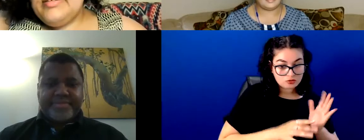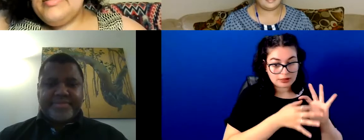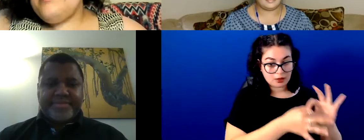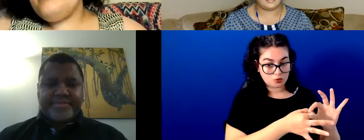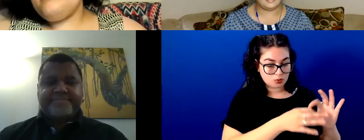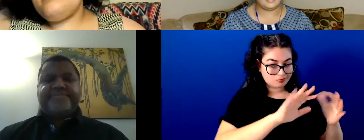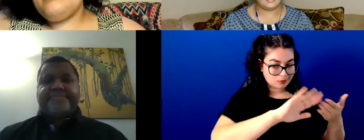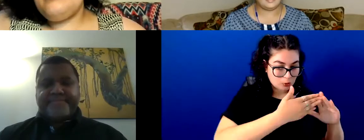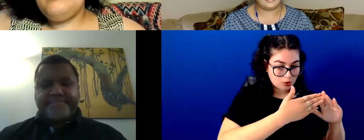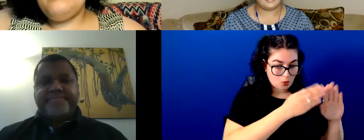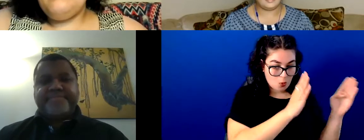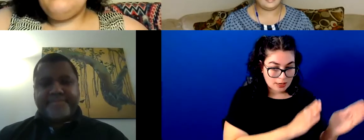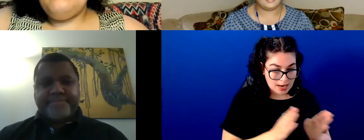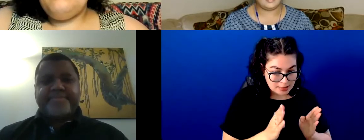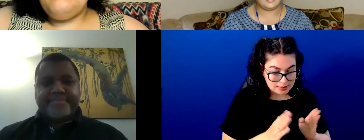organizing.